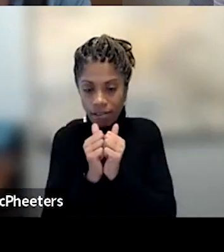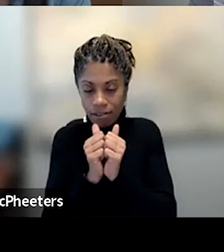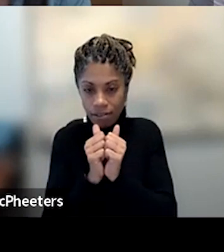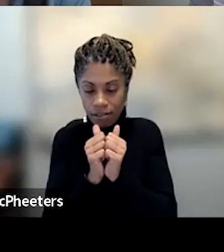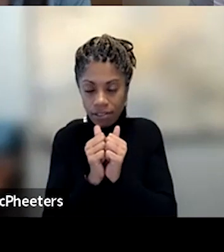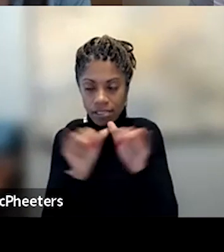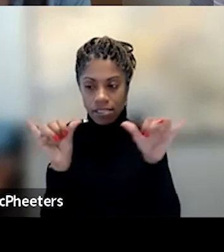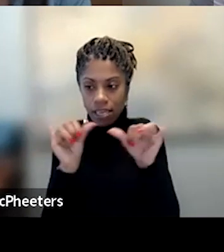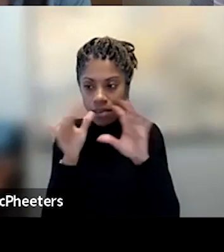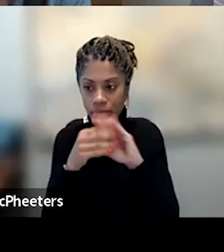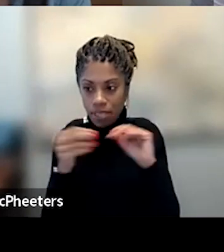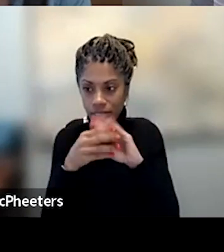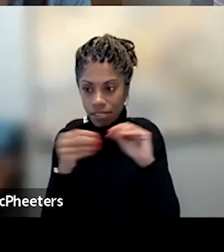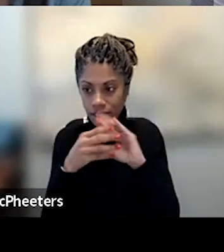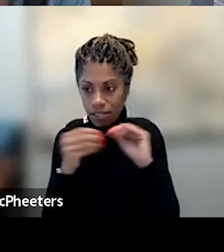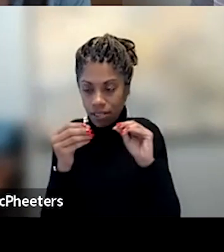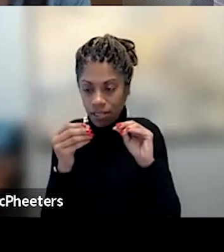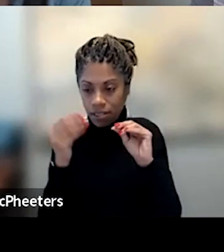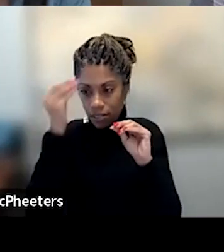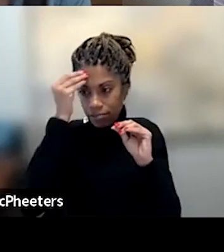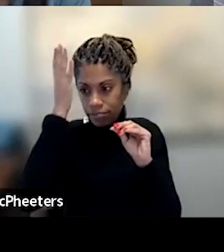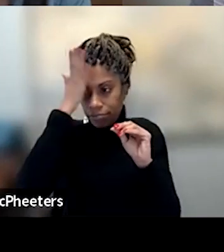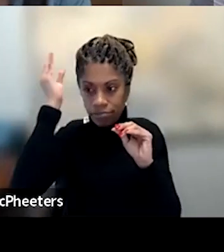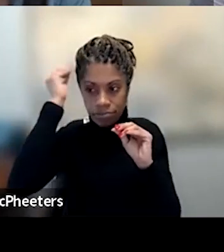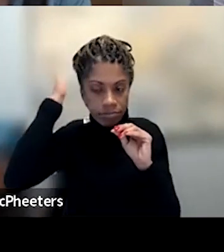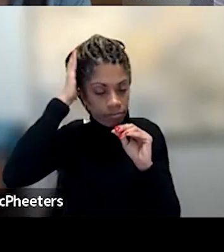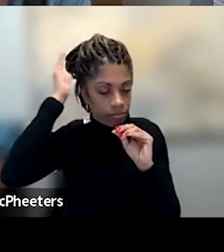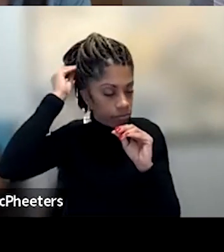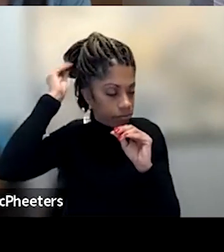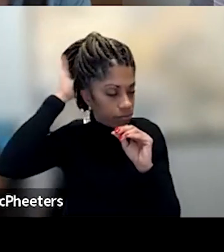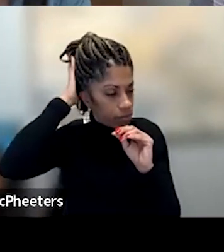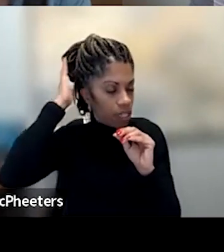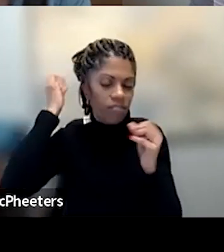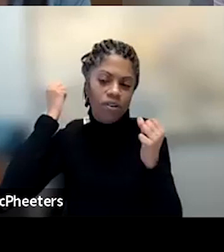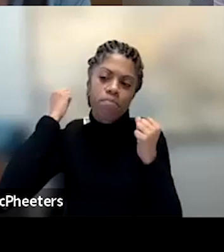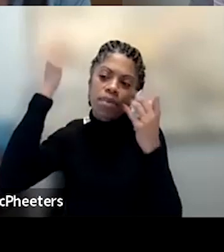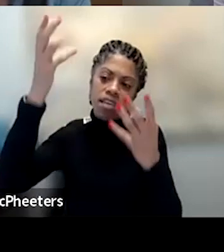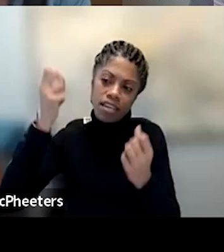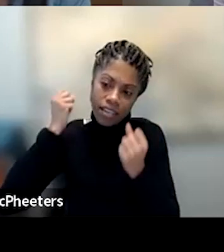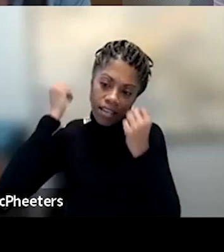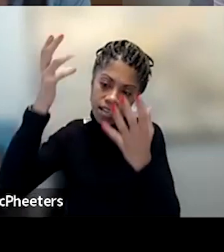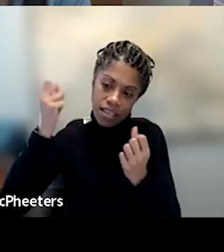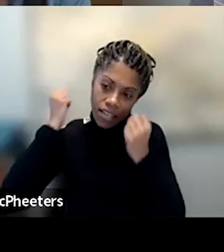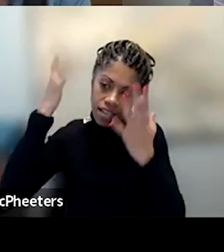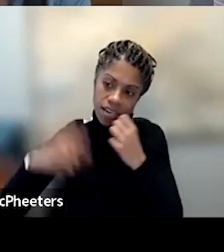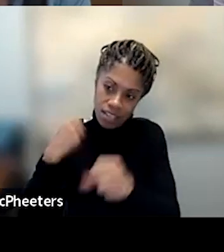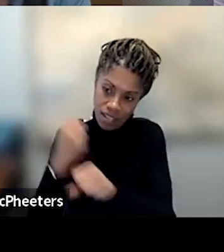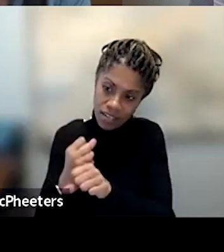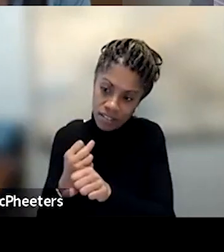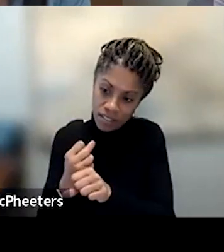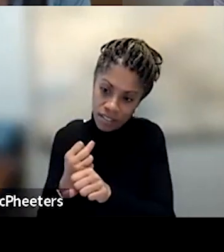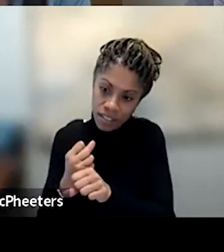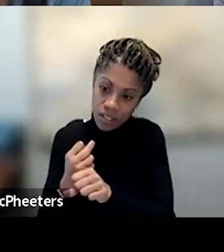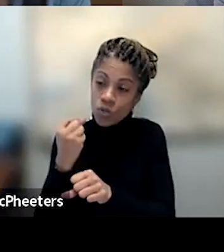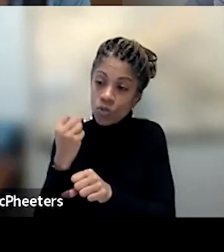identify, and have been washing over our ancestors for hundreds of years. So it's sort of, the problems we're trying to